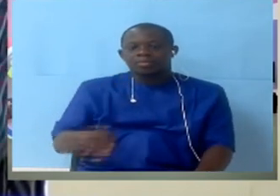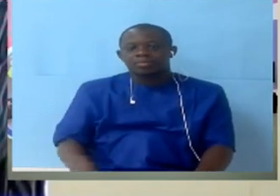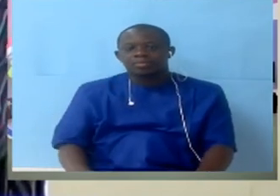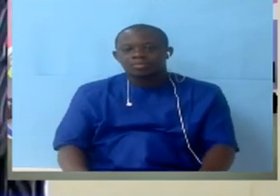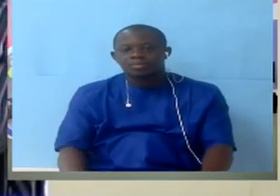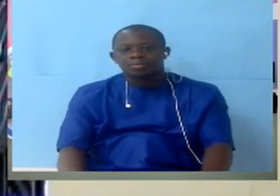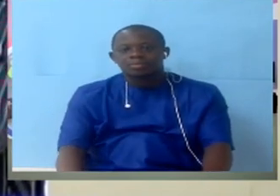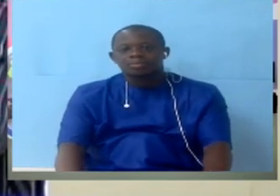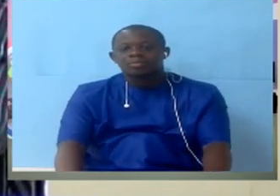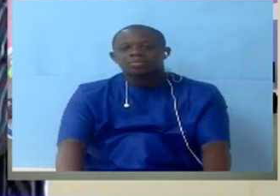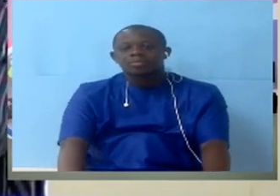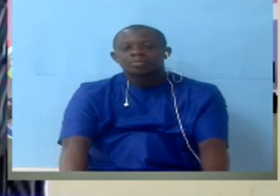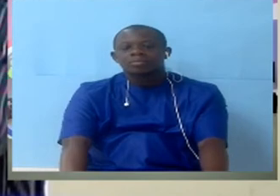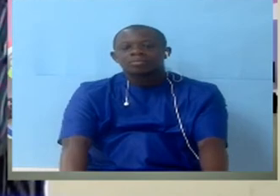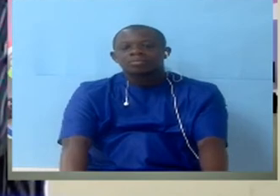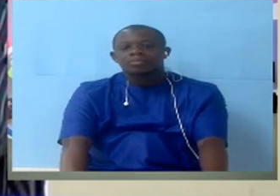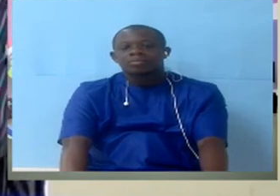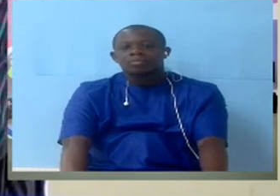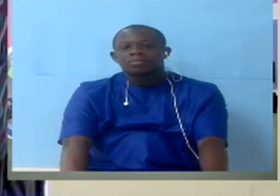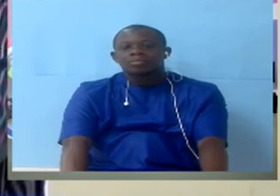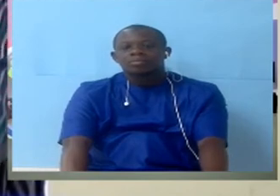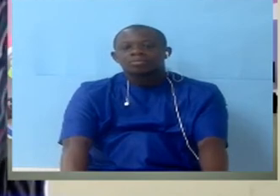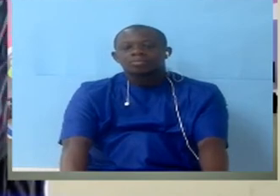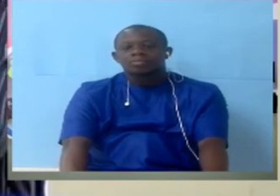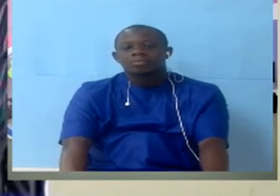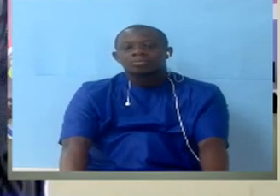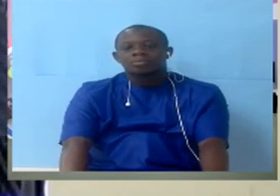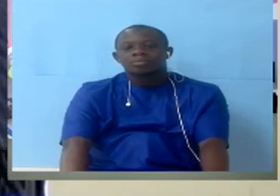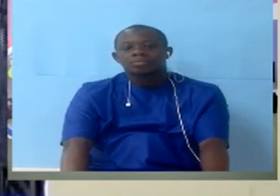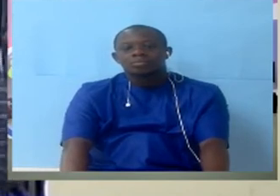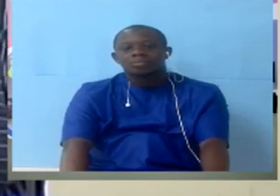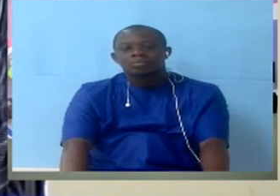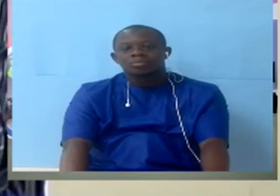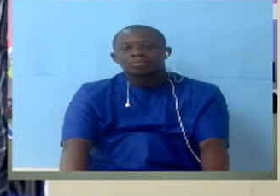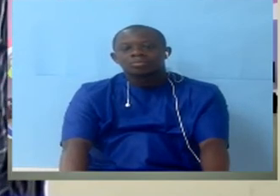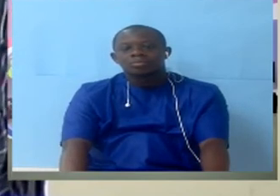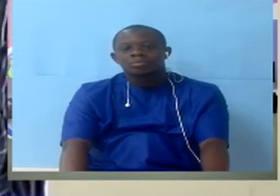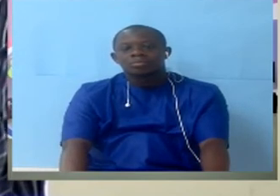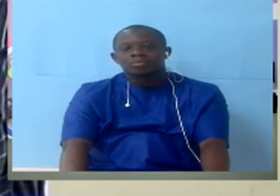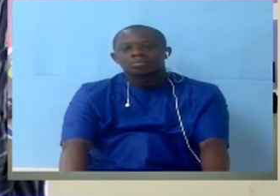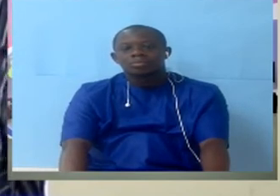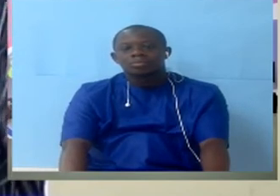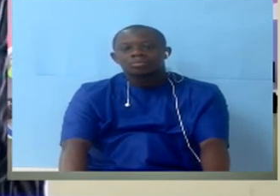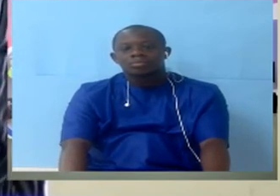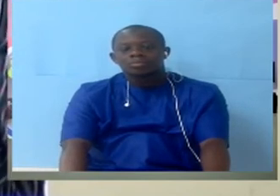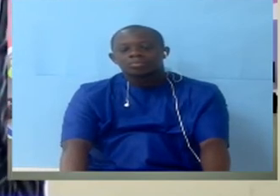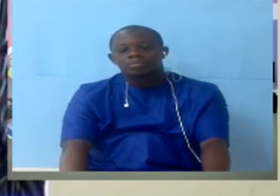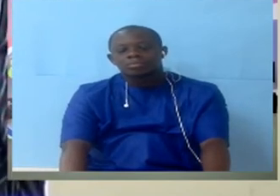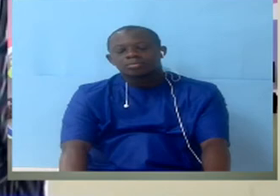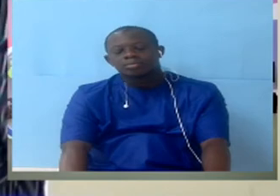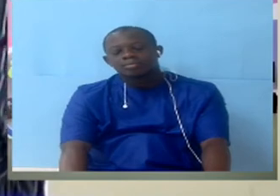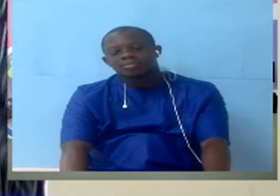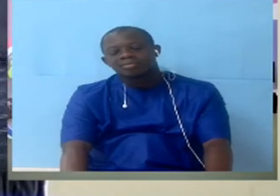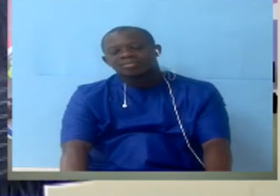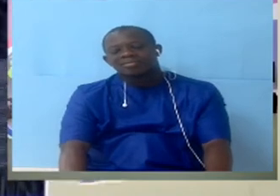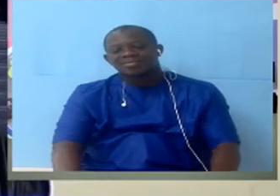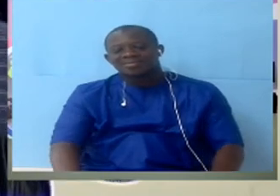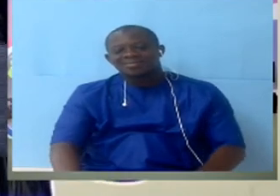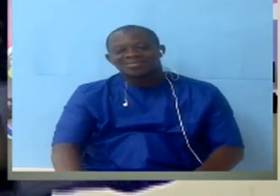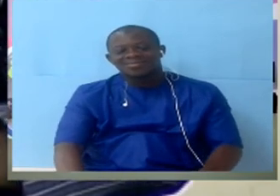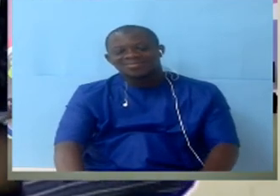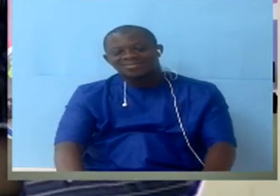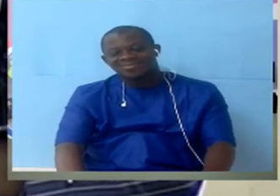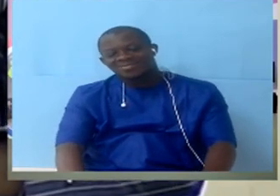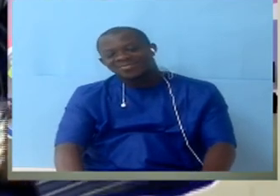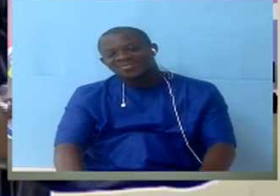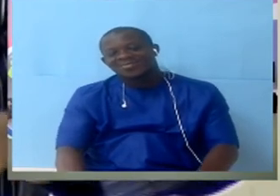yes, yes, Samba J. Then you start by saying Sergeant Fibe J. Obviously, Sergeant Fibe J. Yes. Well, I'm Indico.